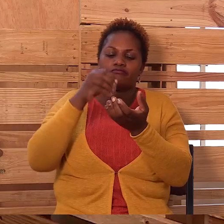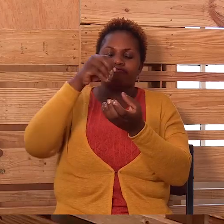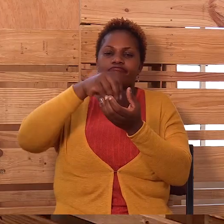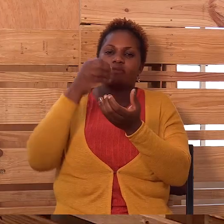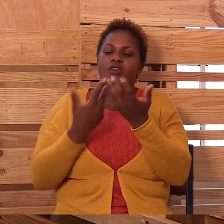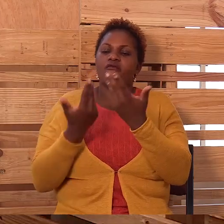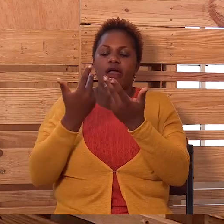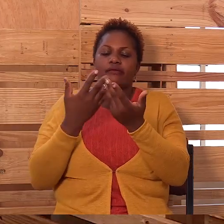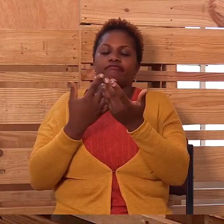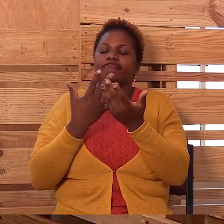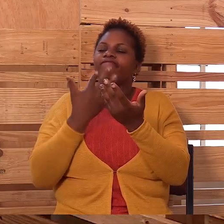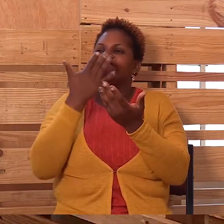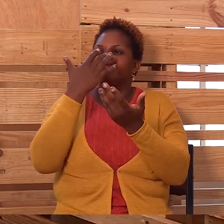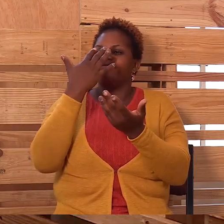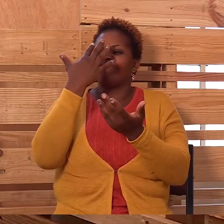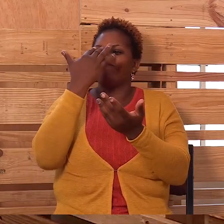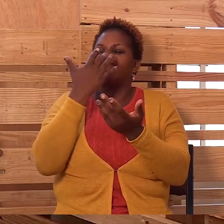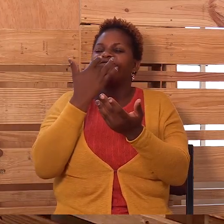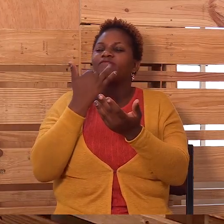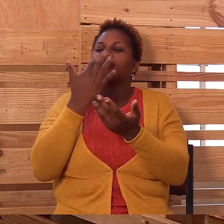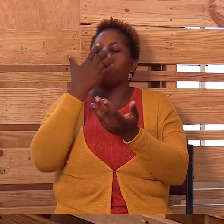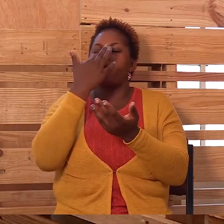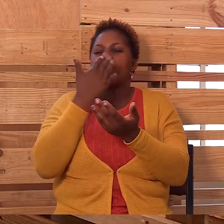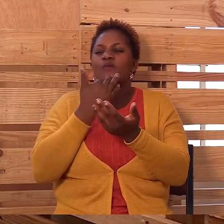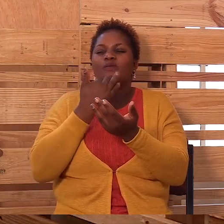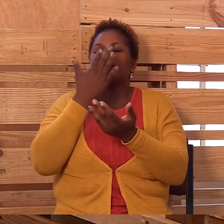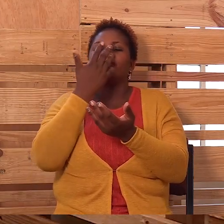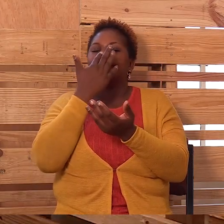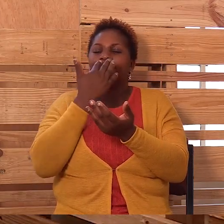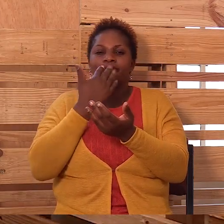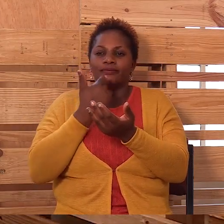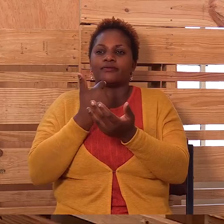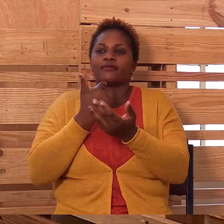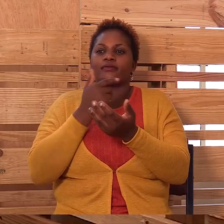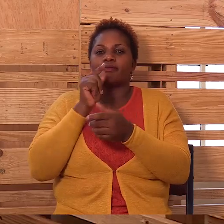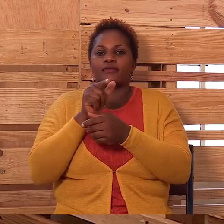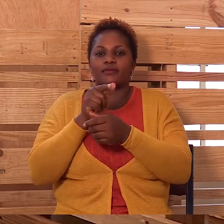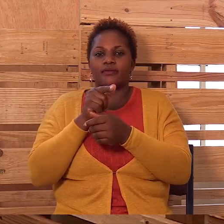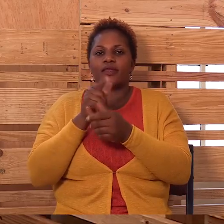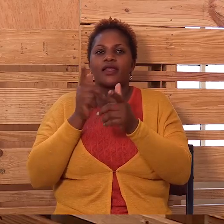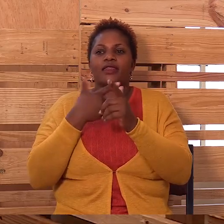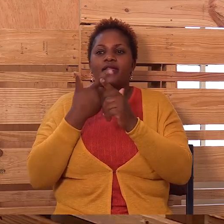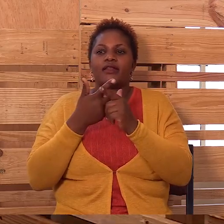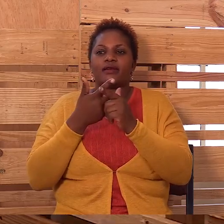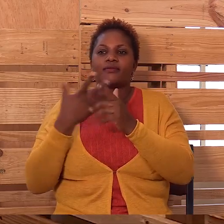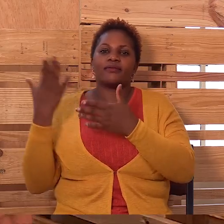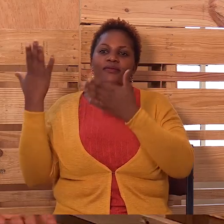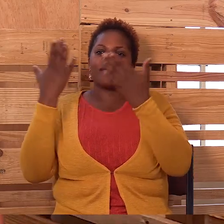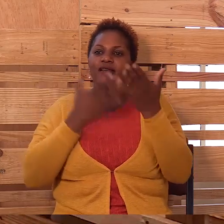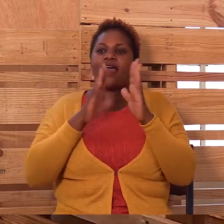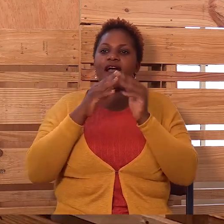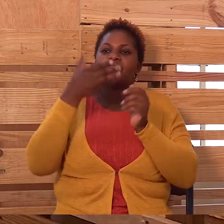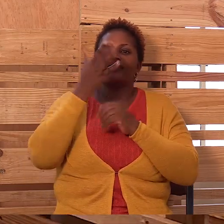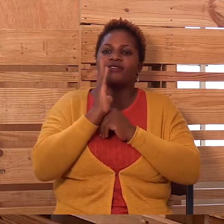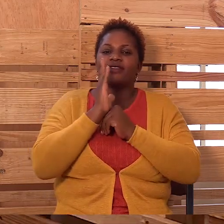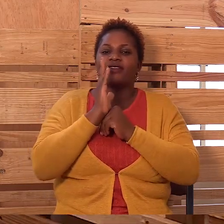container with some fire, and then it brings some very beautiful aroma, very beautiful smell, fragrance. And then you bring